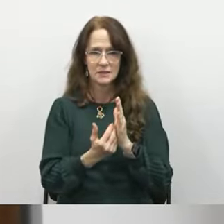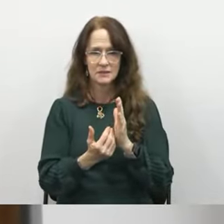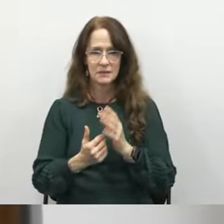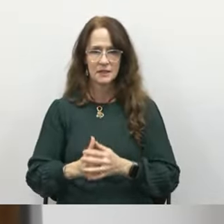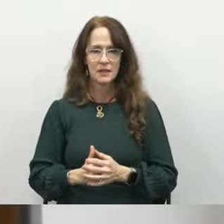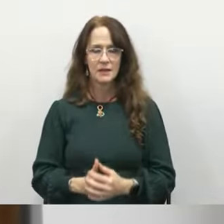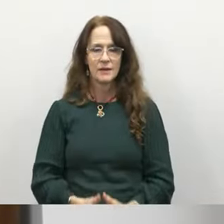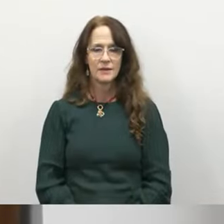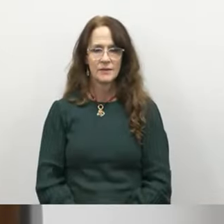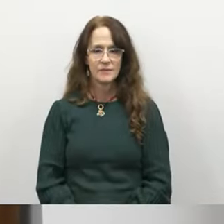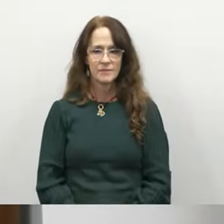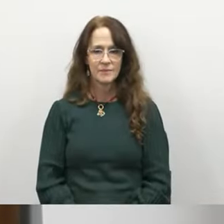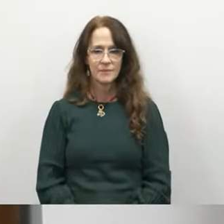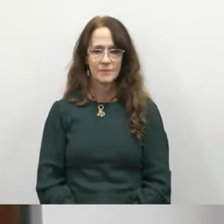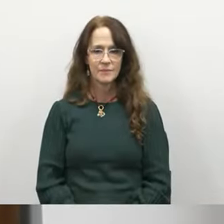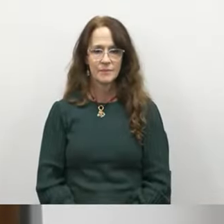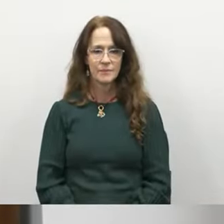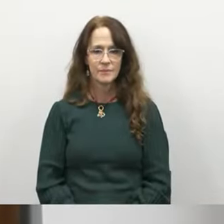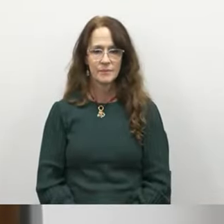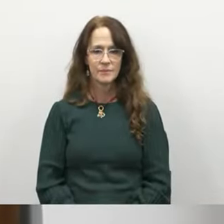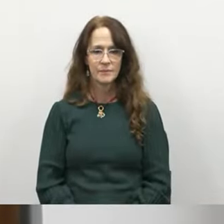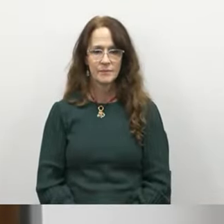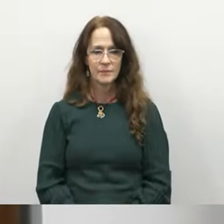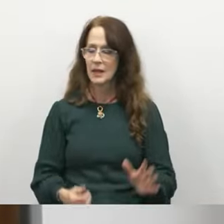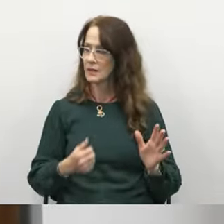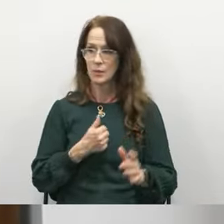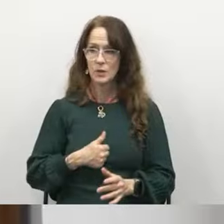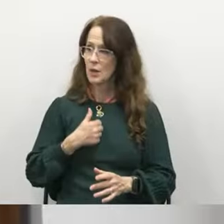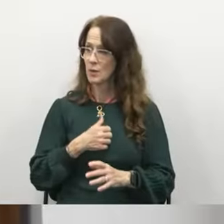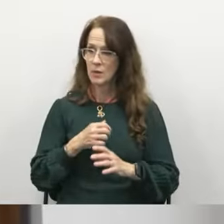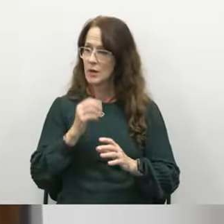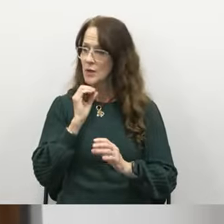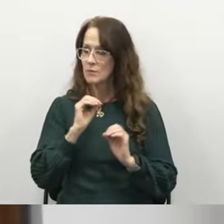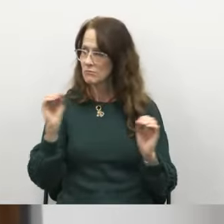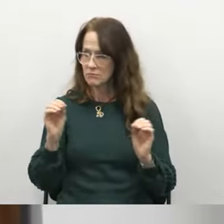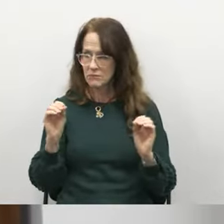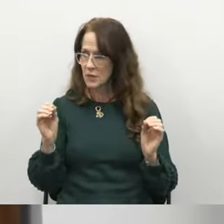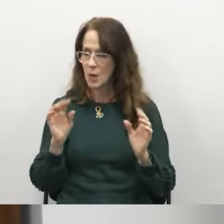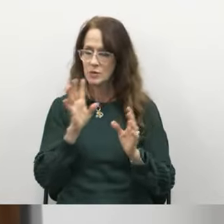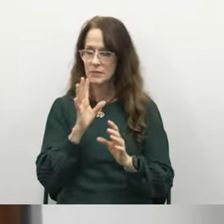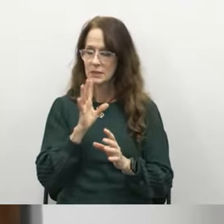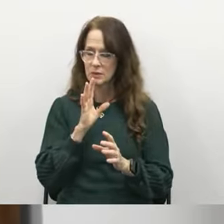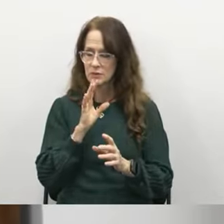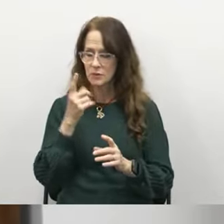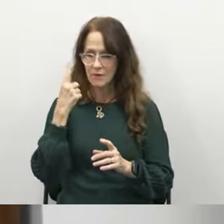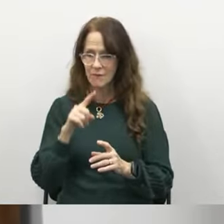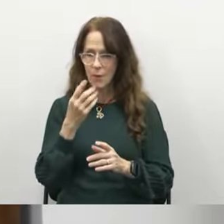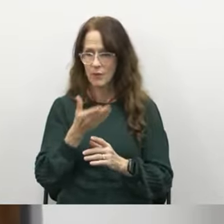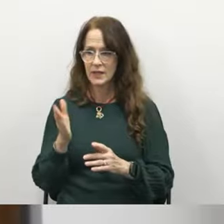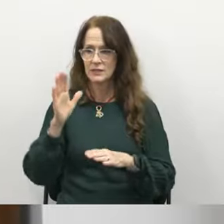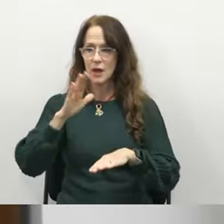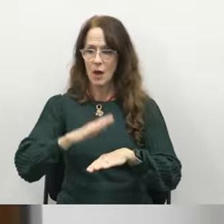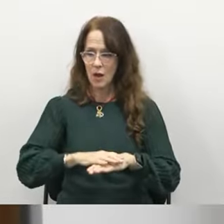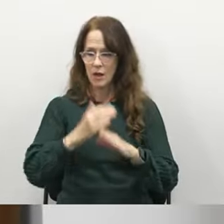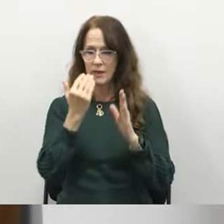agenda. We do not have any speakers on items listed on the